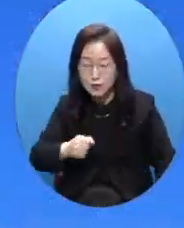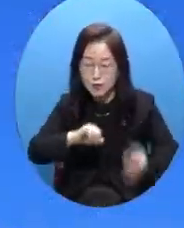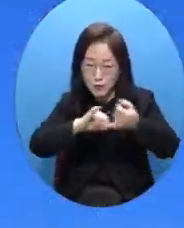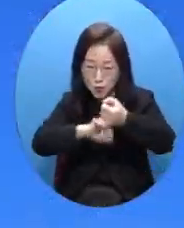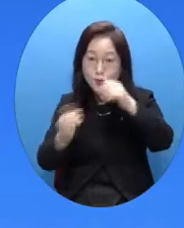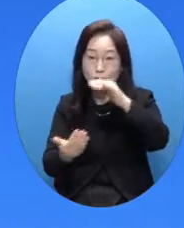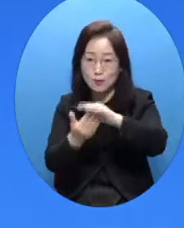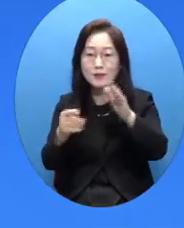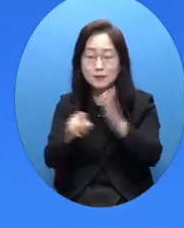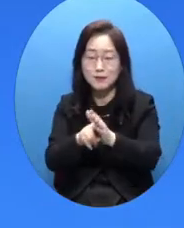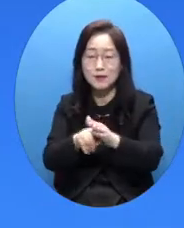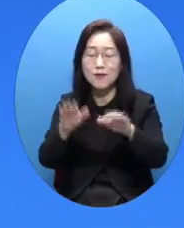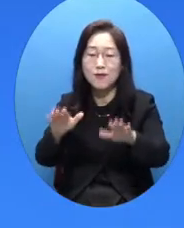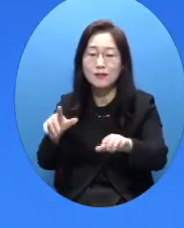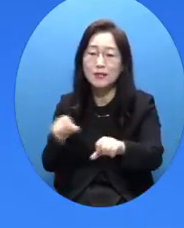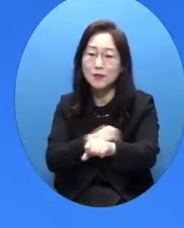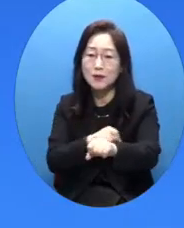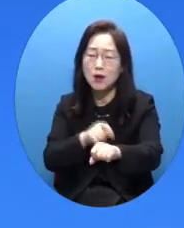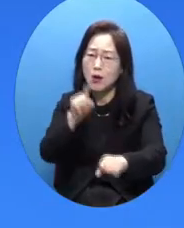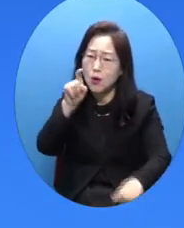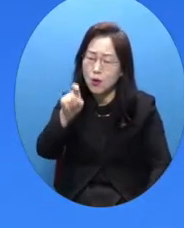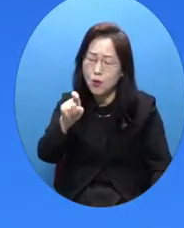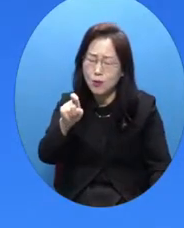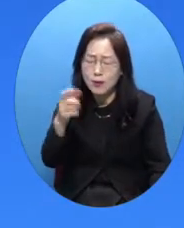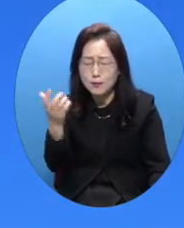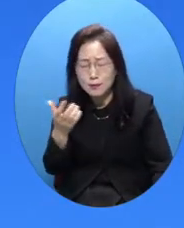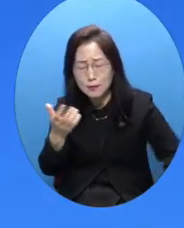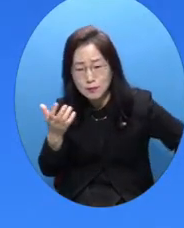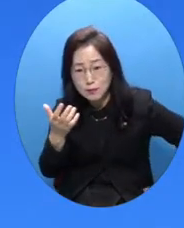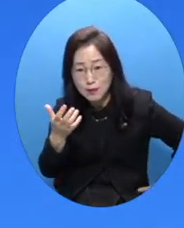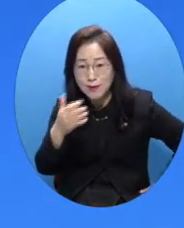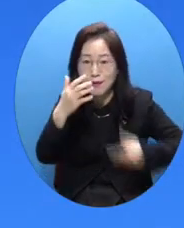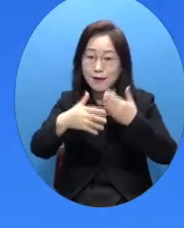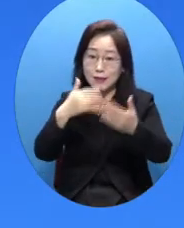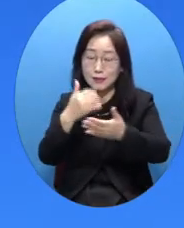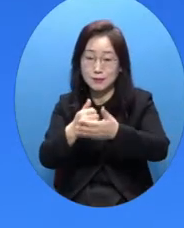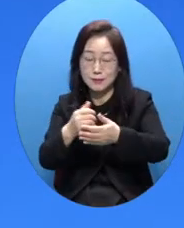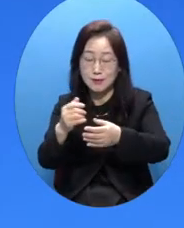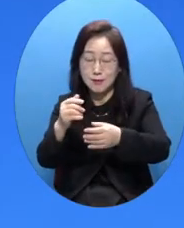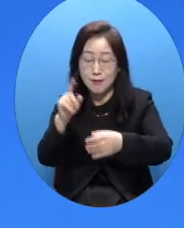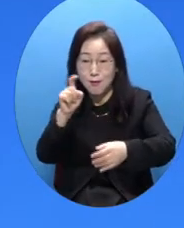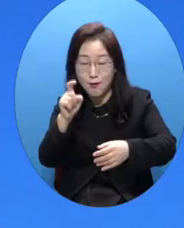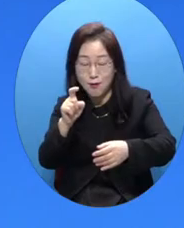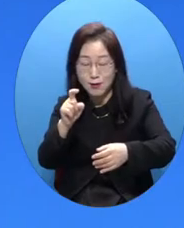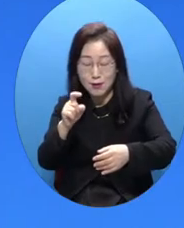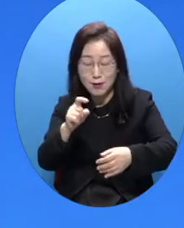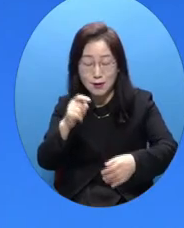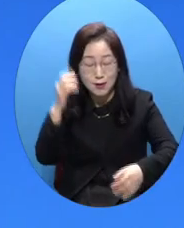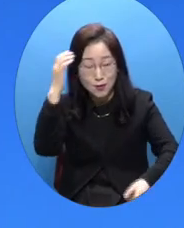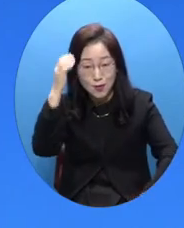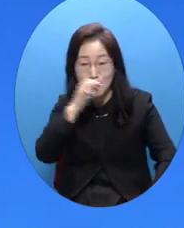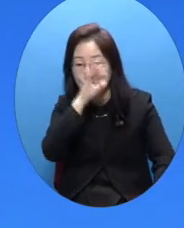surely dream will come true especially waste of pain is gone today